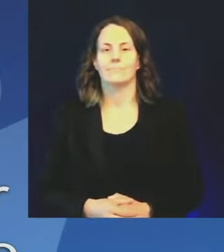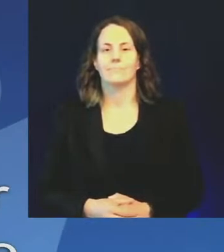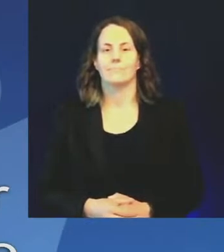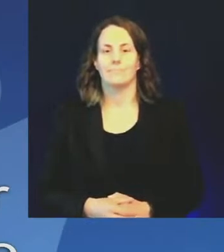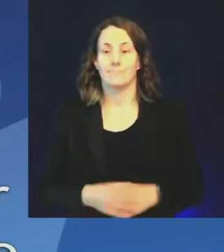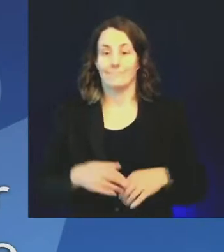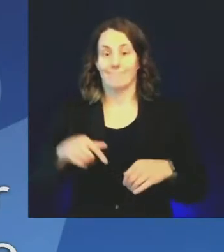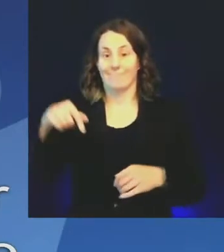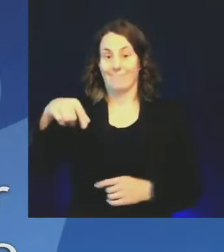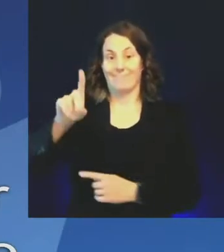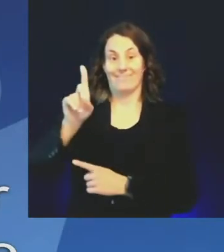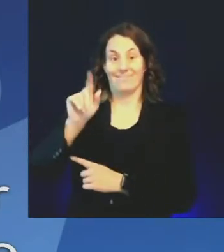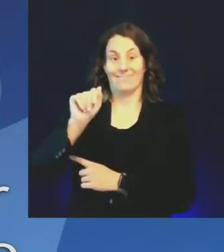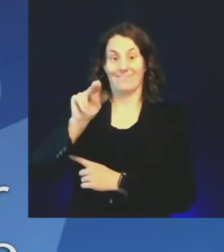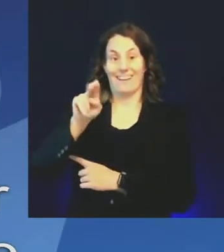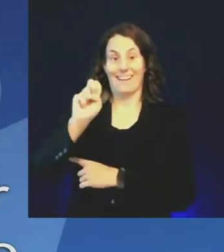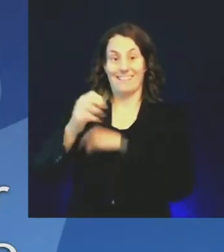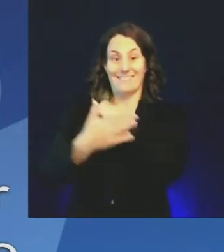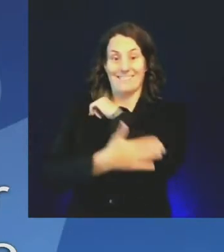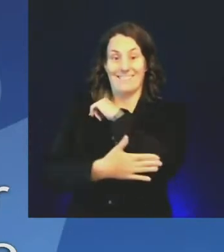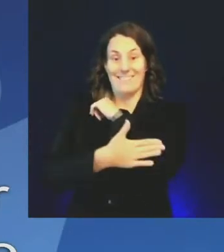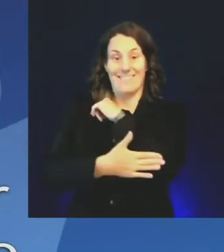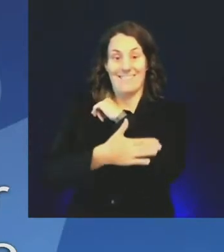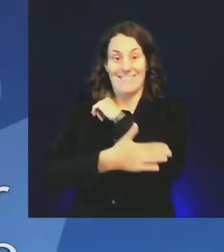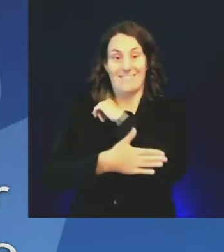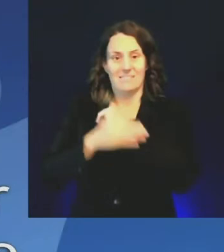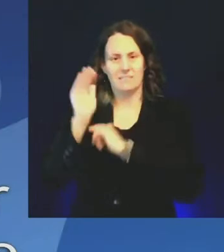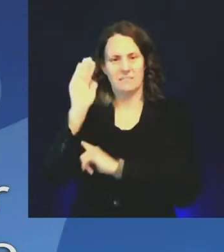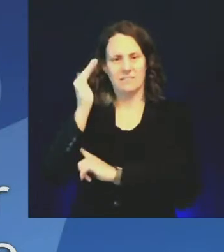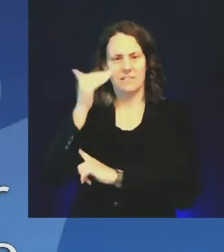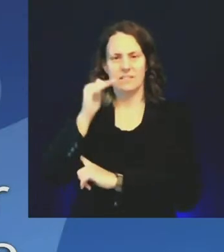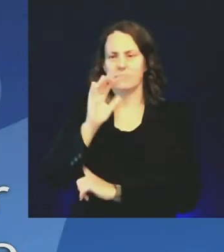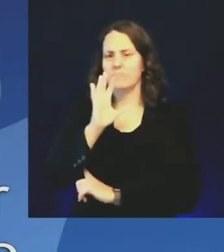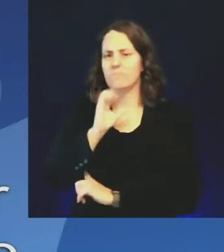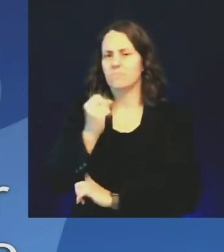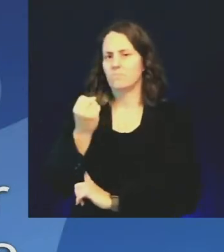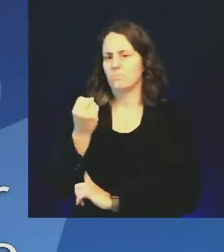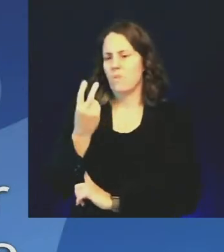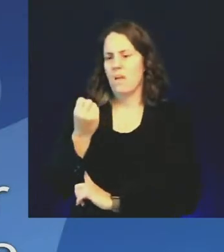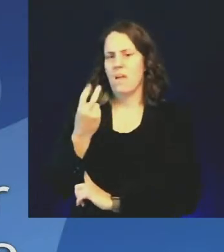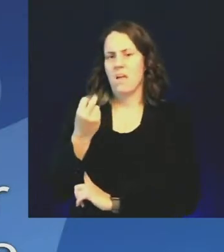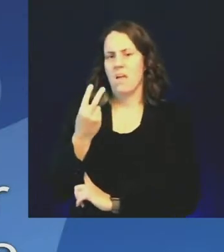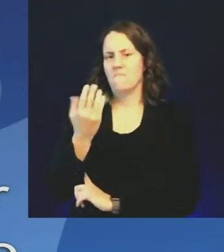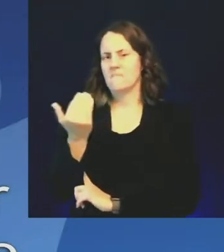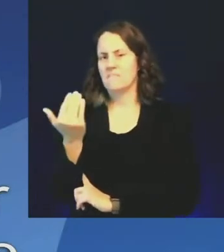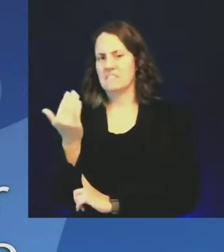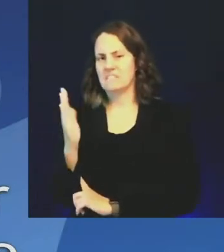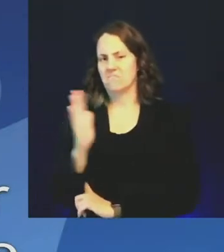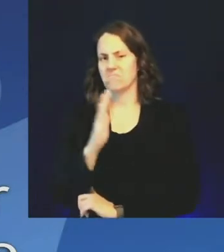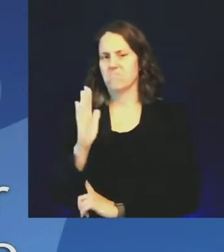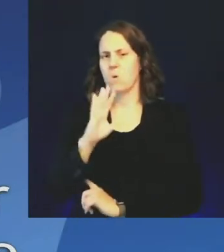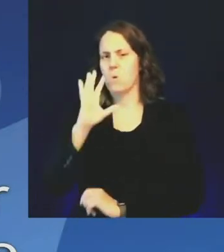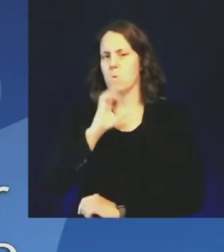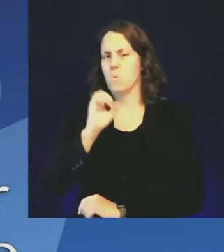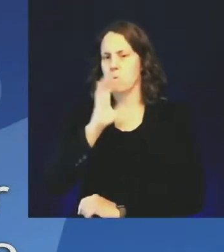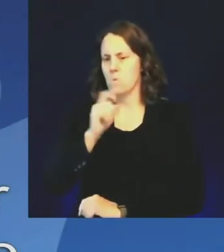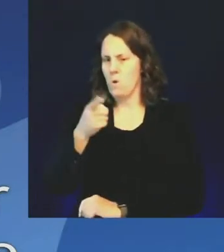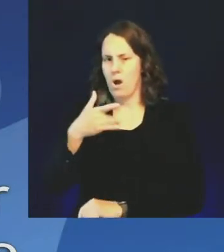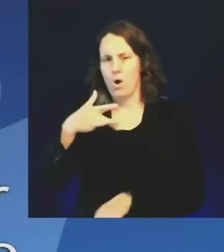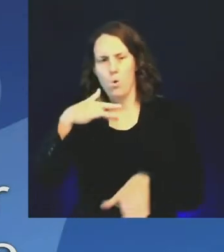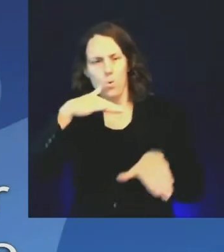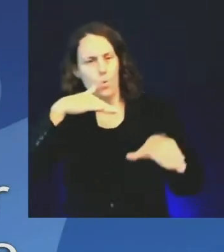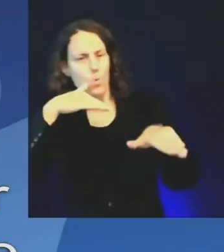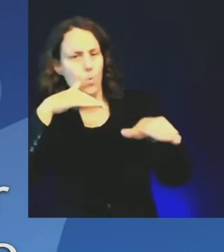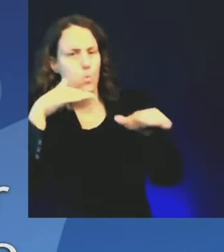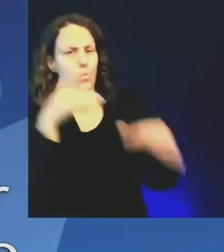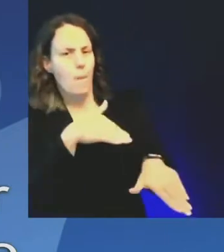surpassed the 18 to 24 group in terms of first doses and completed vaccine series. We're wondering why you think this is, and should